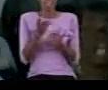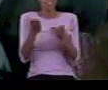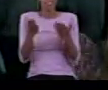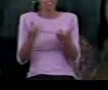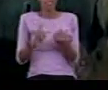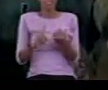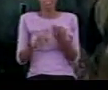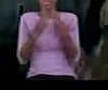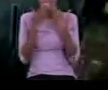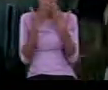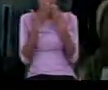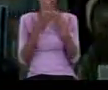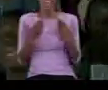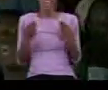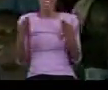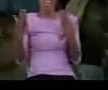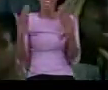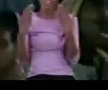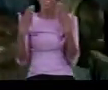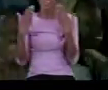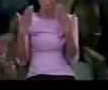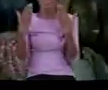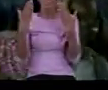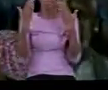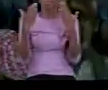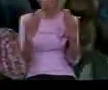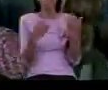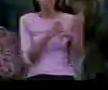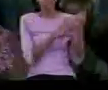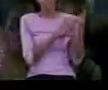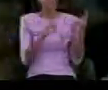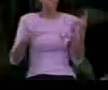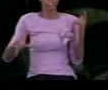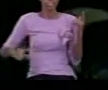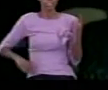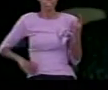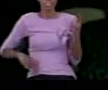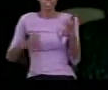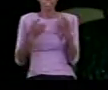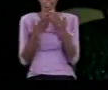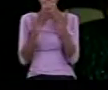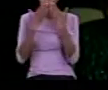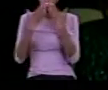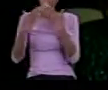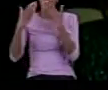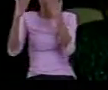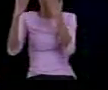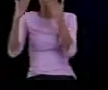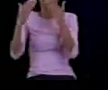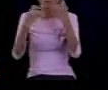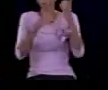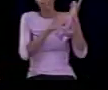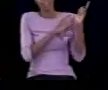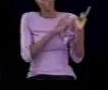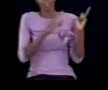Lord. I just wanna thank you, Lord. Thank you,